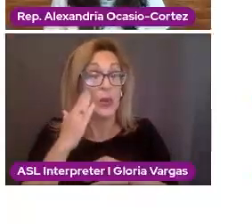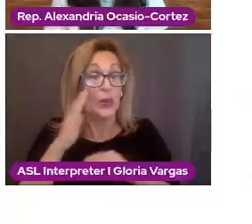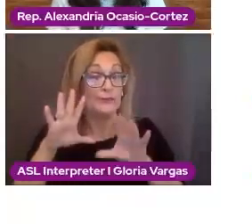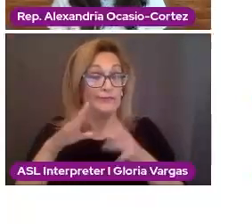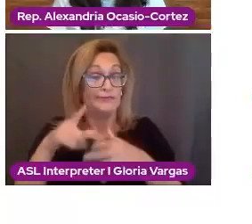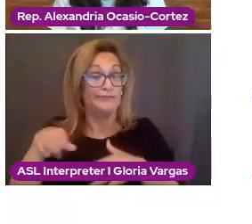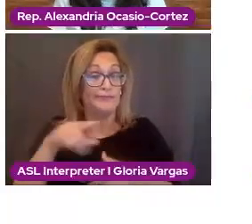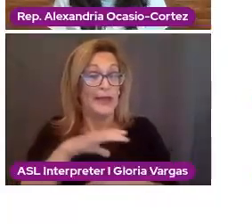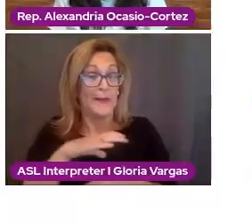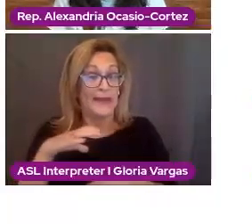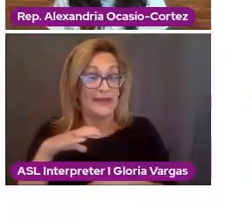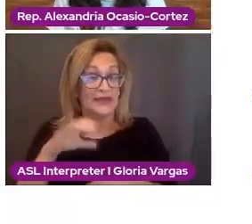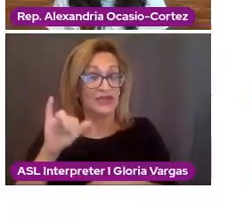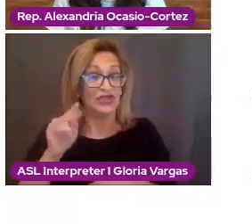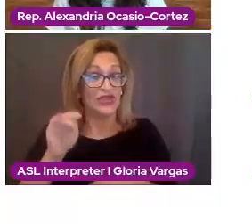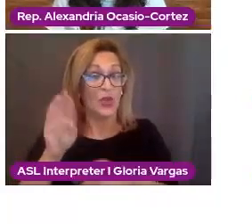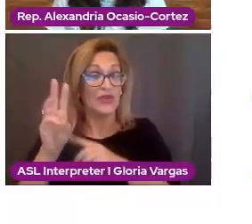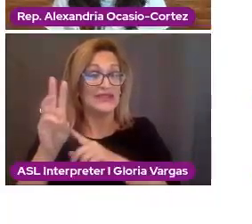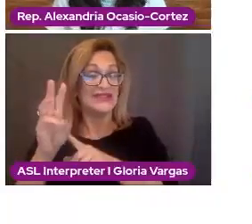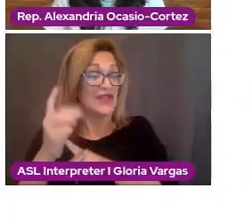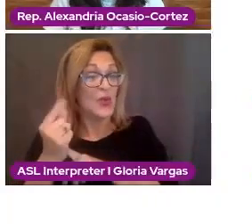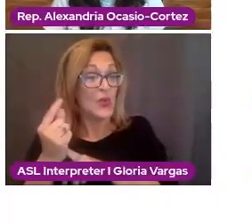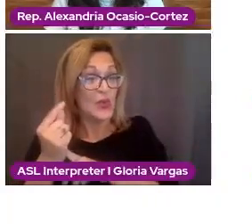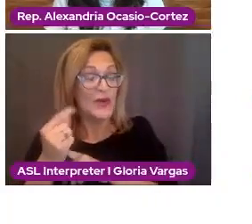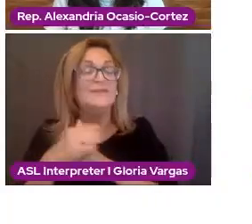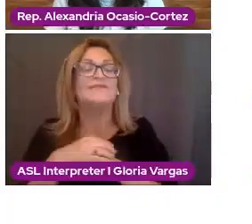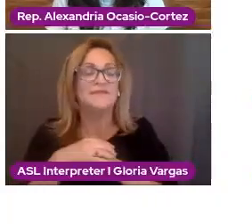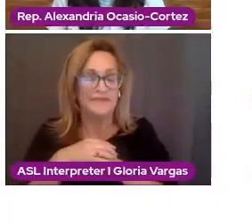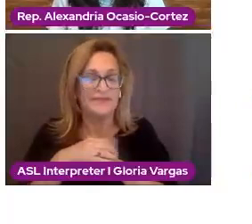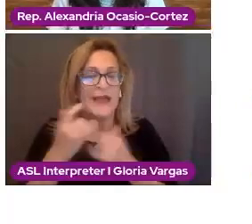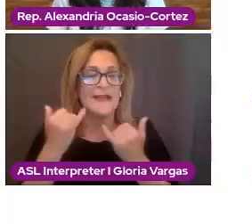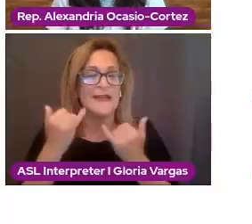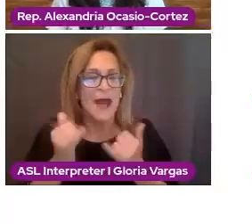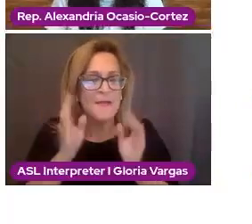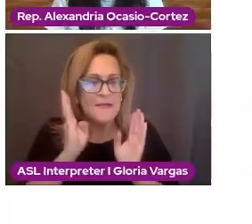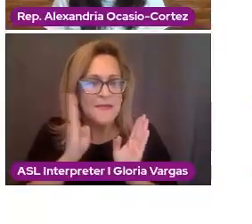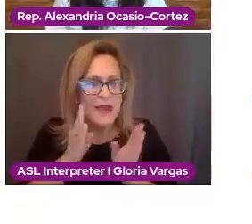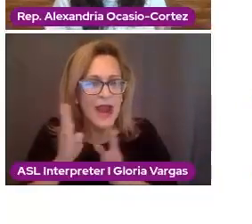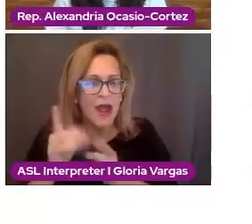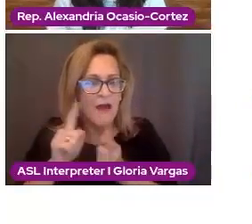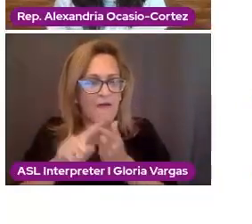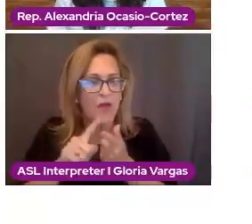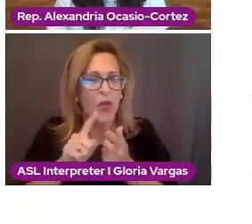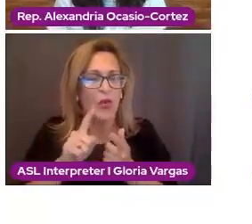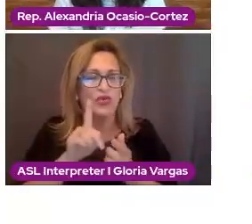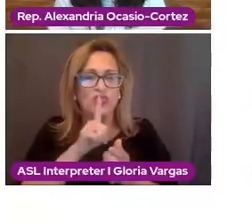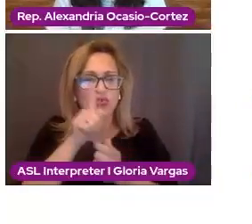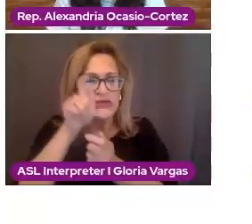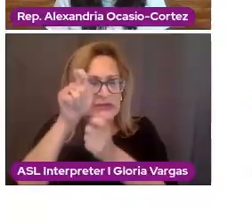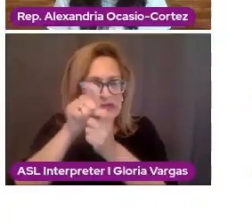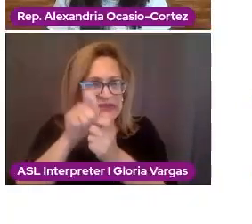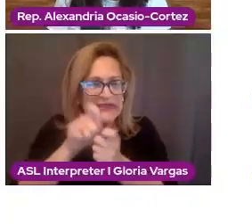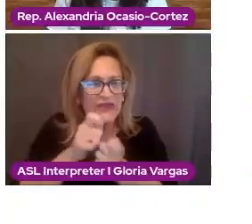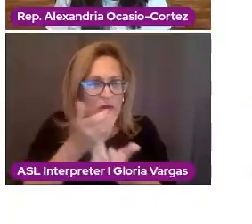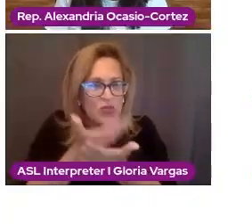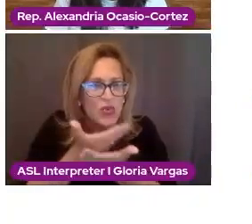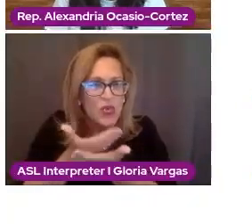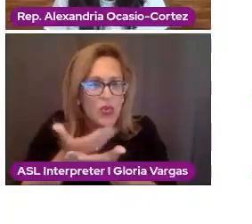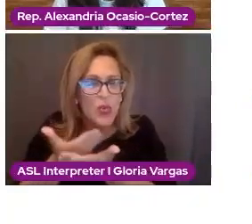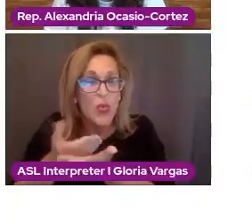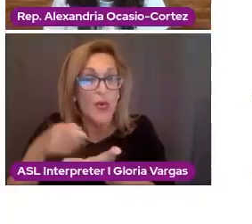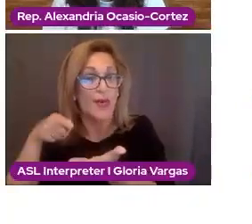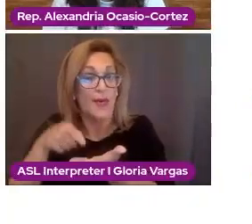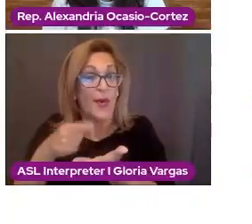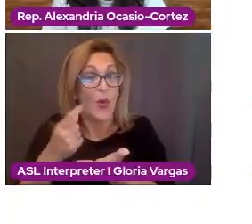to do is really start to lay down the details of criminal charges. And criminal charges